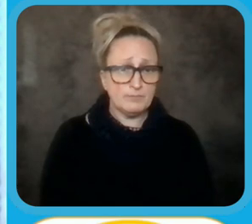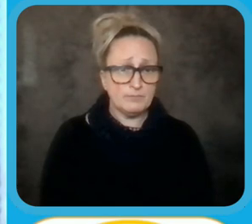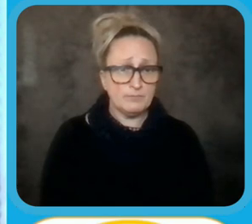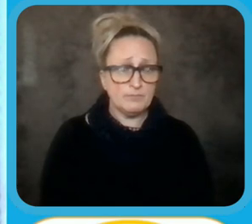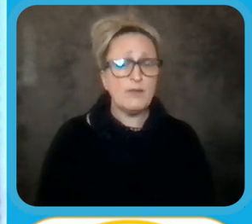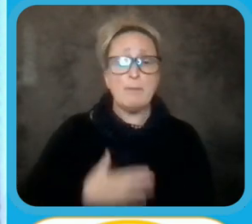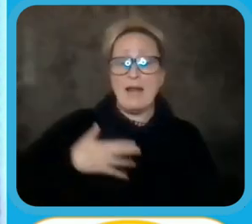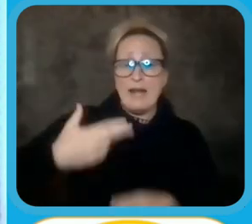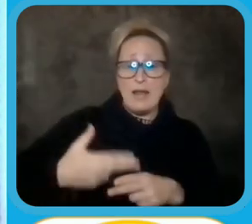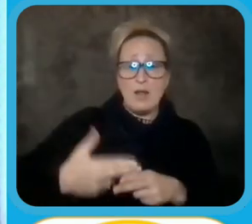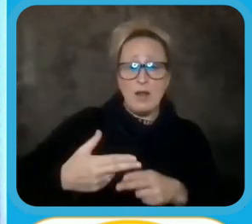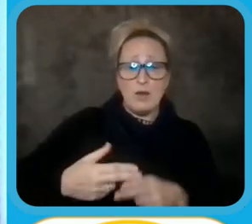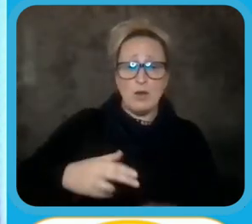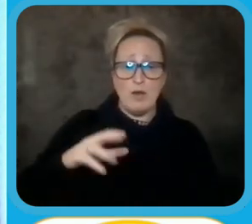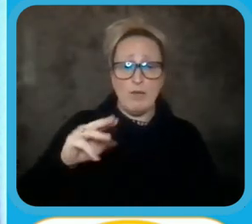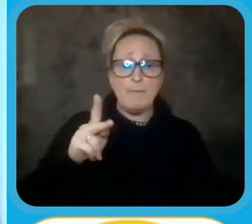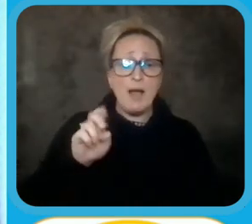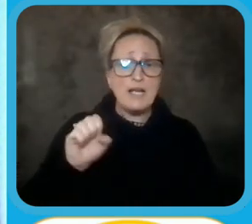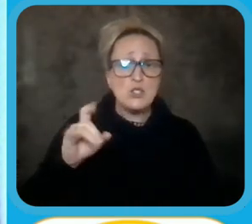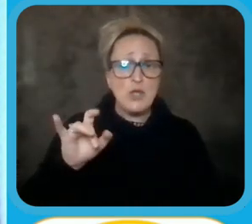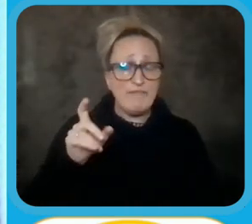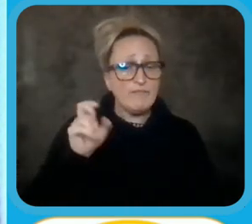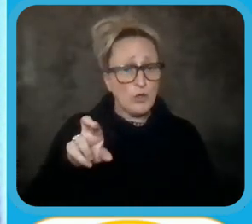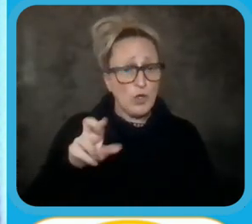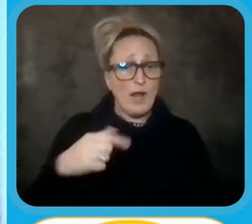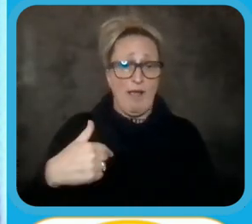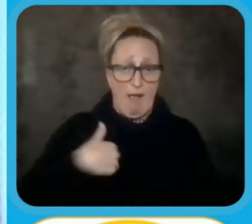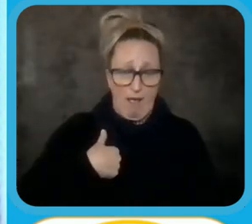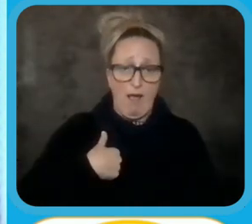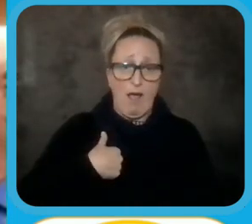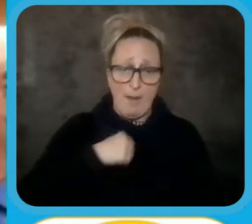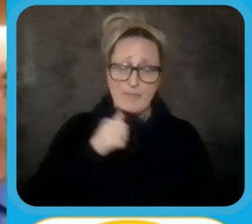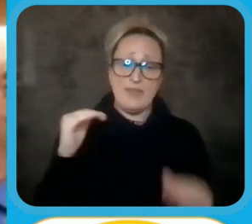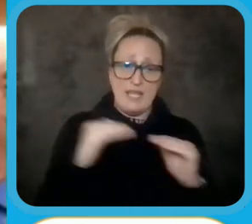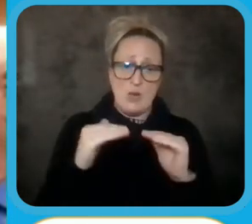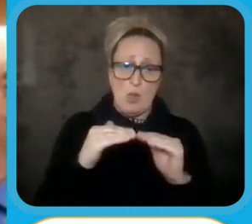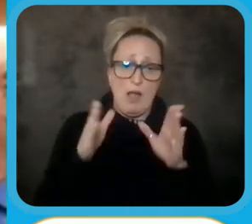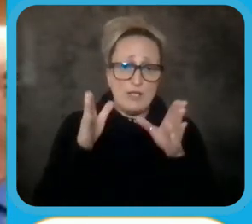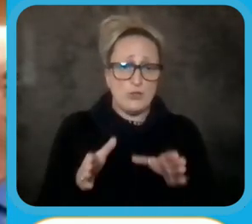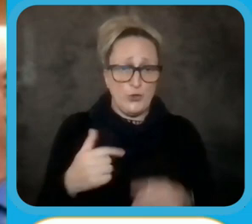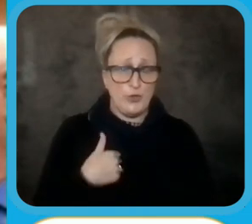My name is Mike Schaefer, and I'm the equalizer.